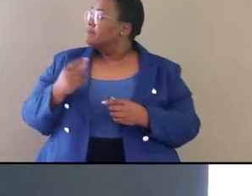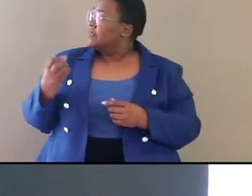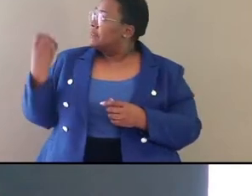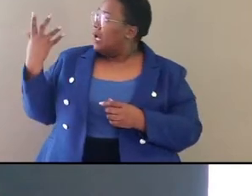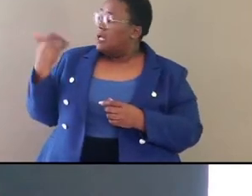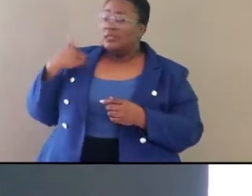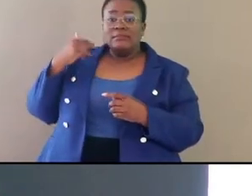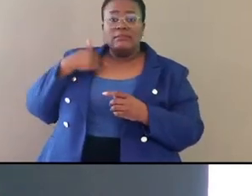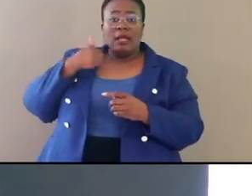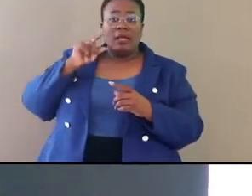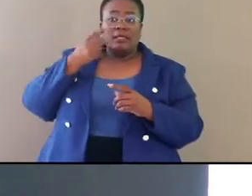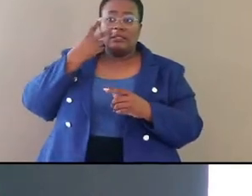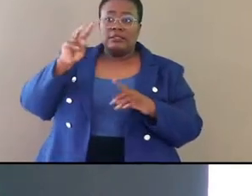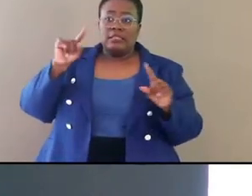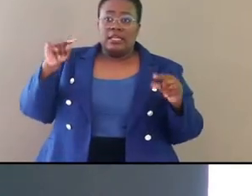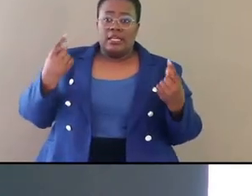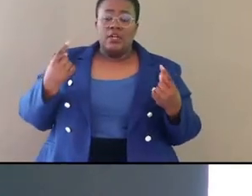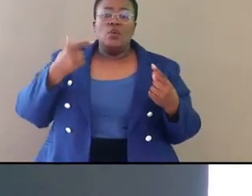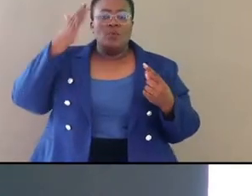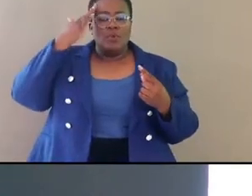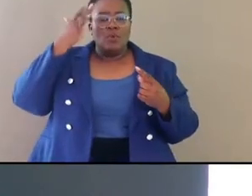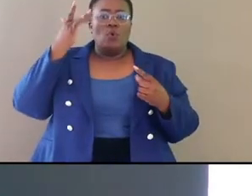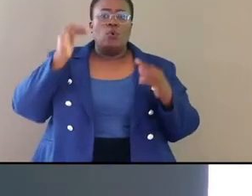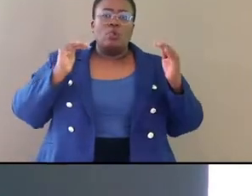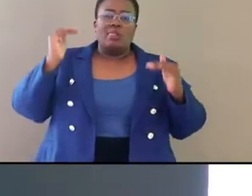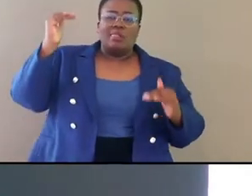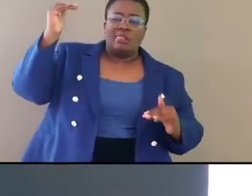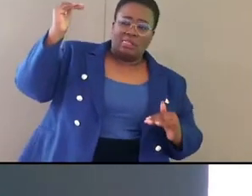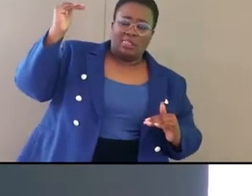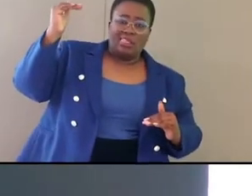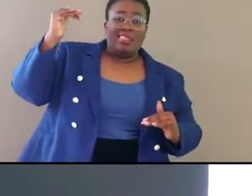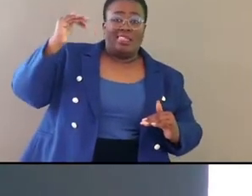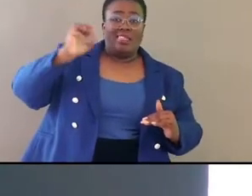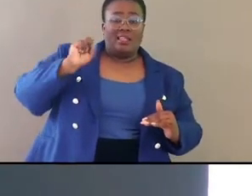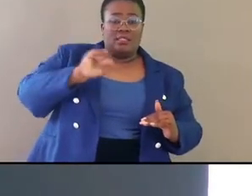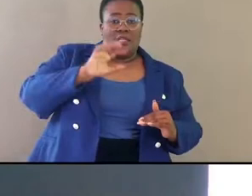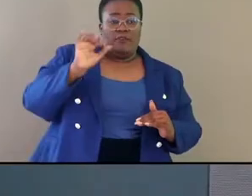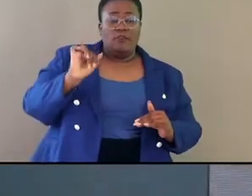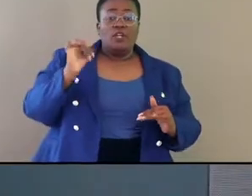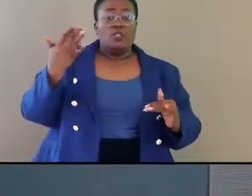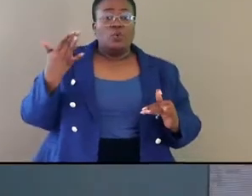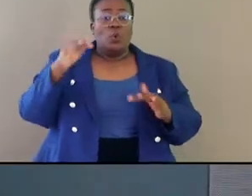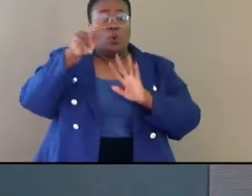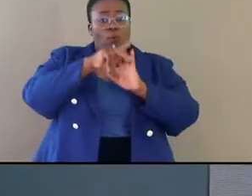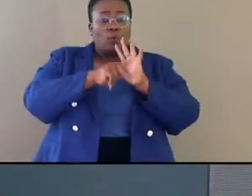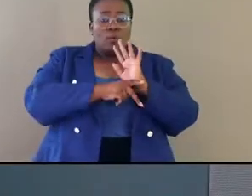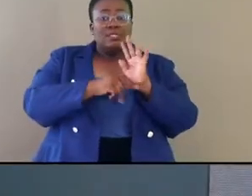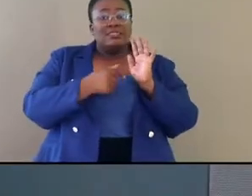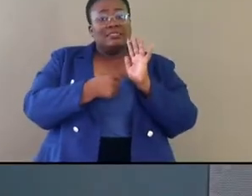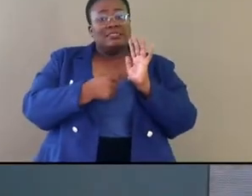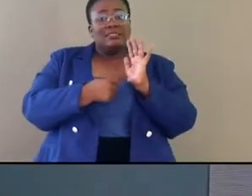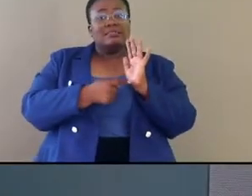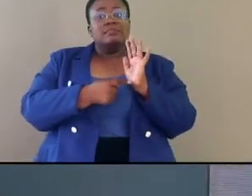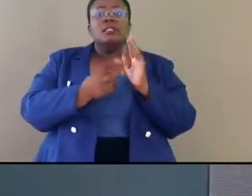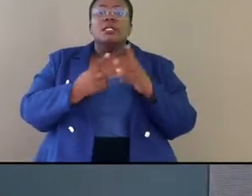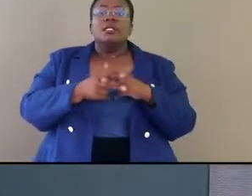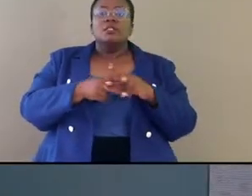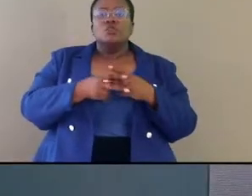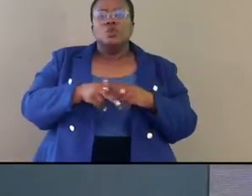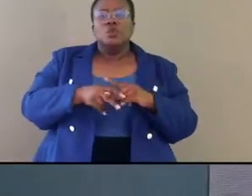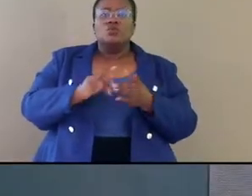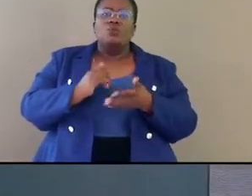say we know there's deep deep inequality in South Africa and so fiscal policy is a significant tool for